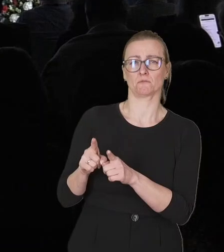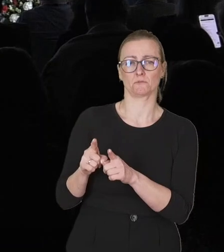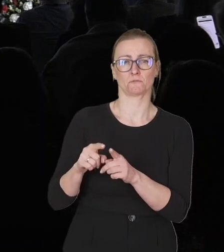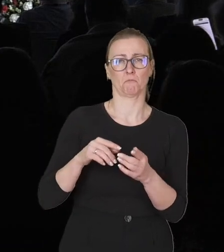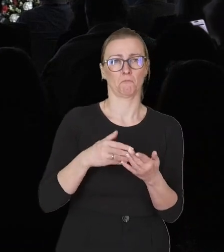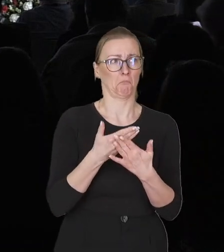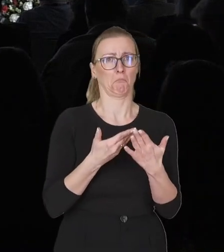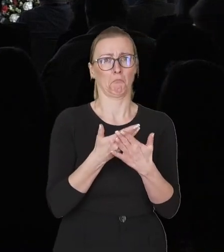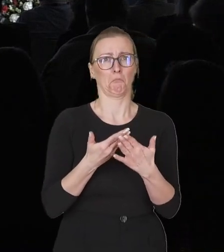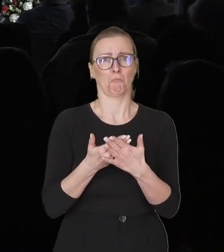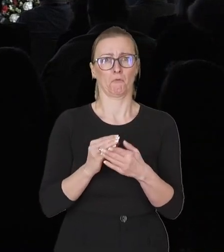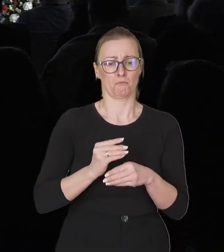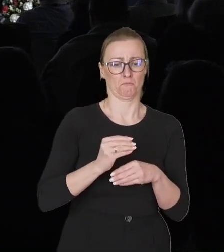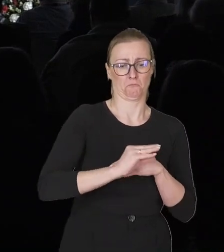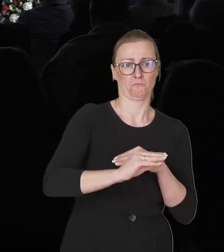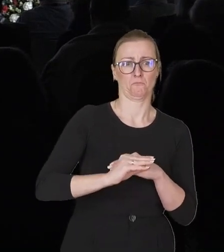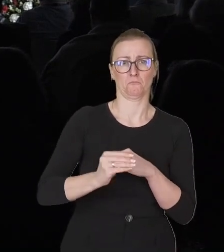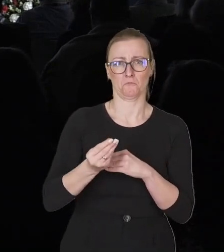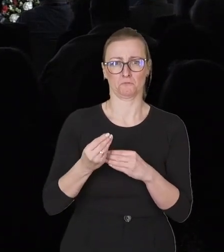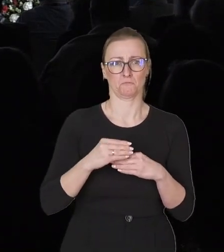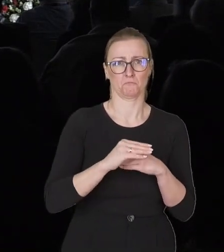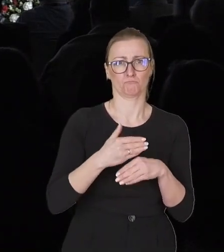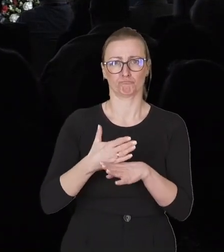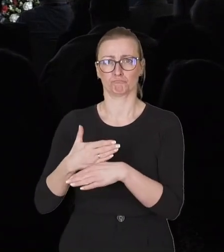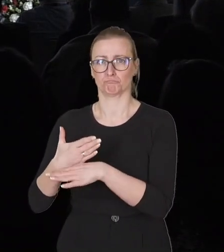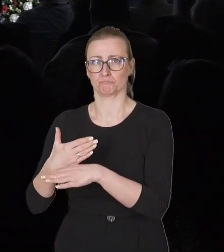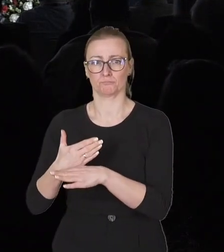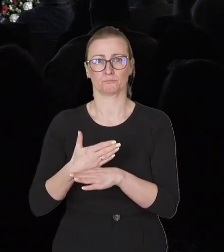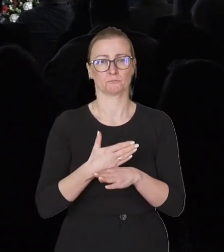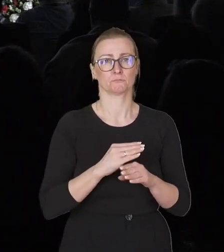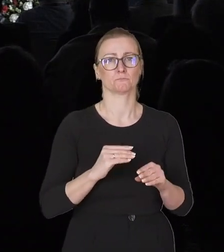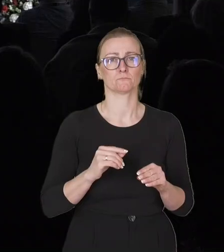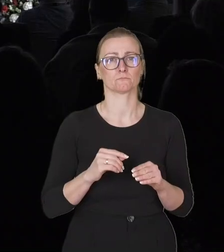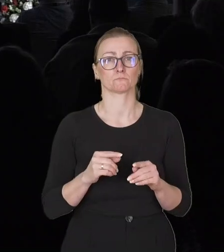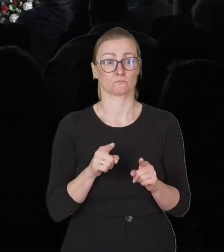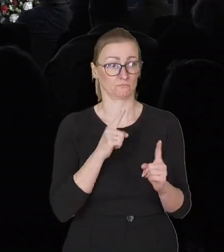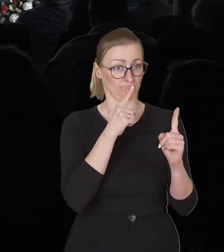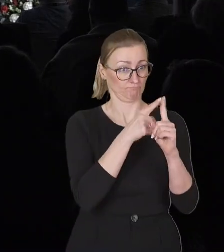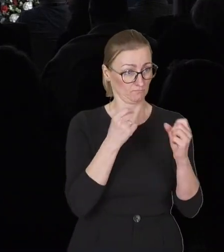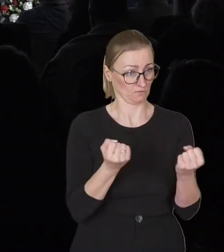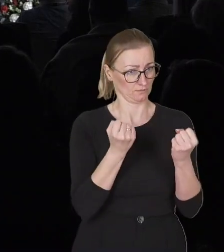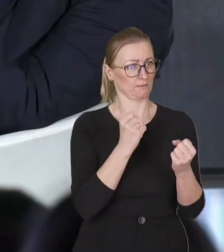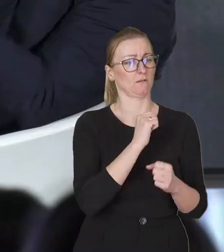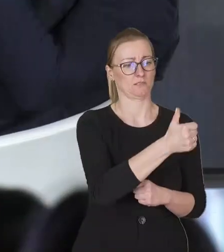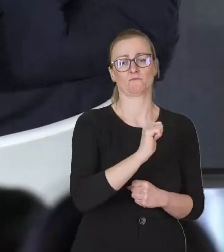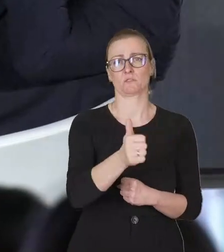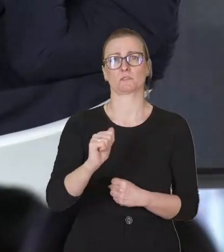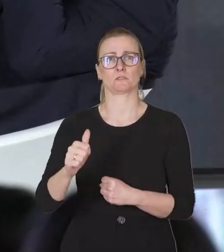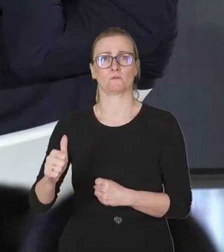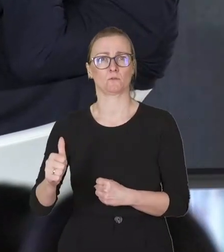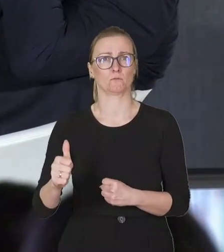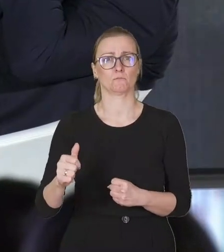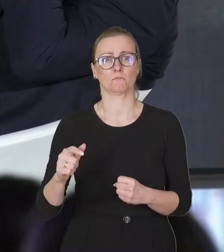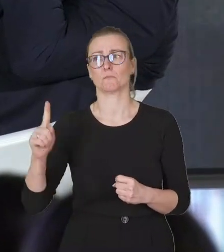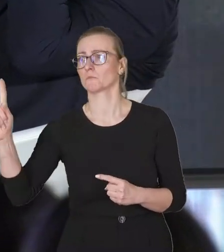the smaller pieces to be implemented in the region? Well, let me